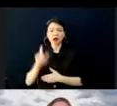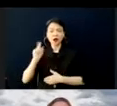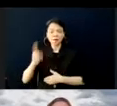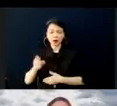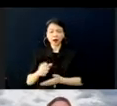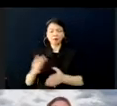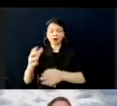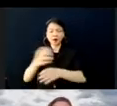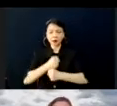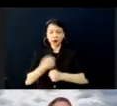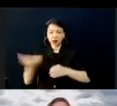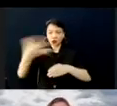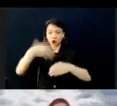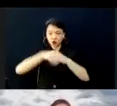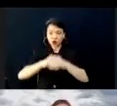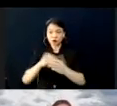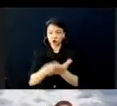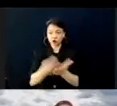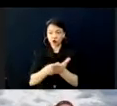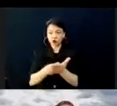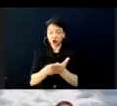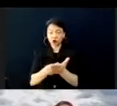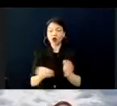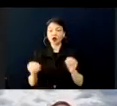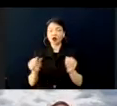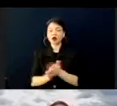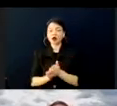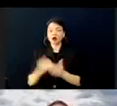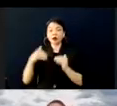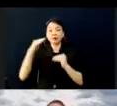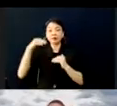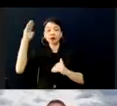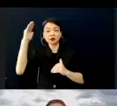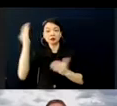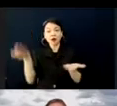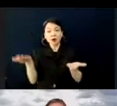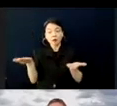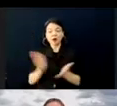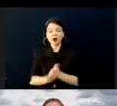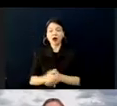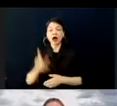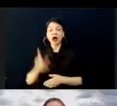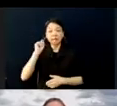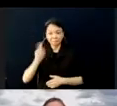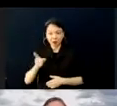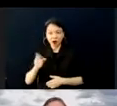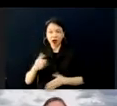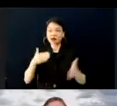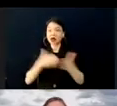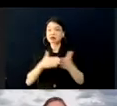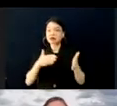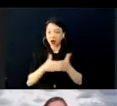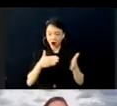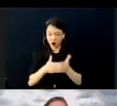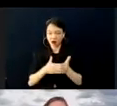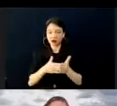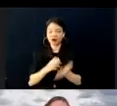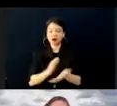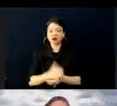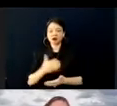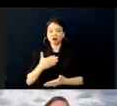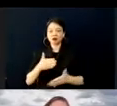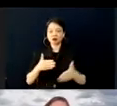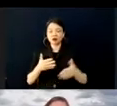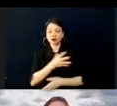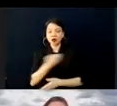people, we need to start thinking about what we call barriers and triggers to account use. What might be preventing somebody from using an account and